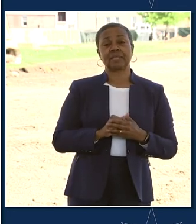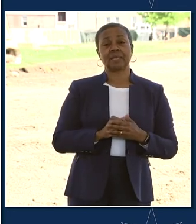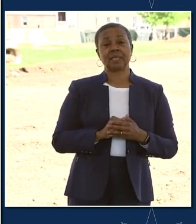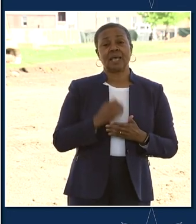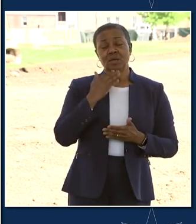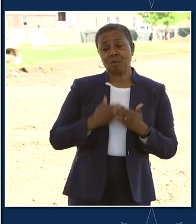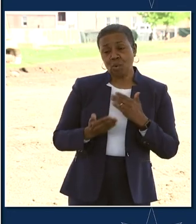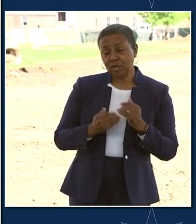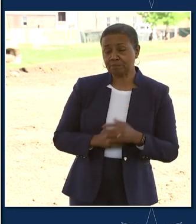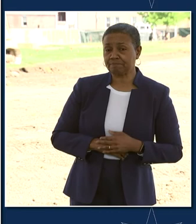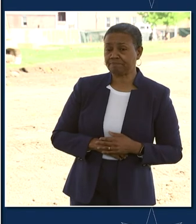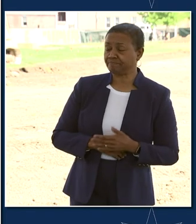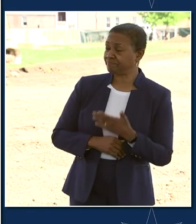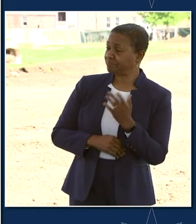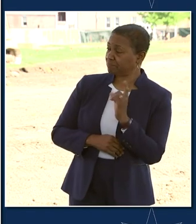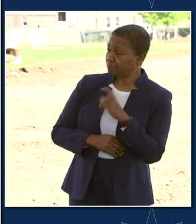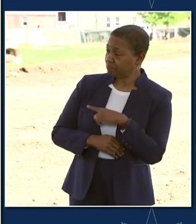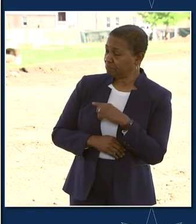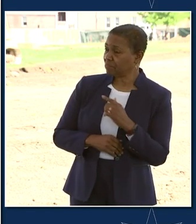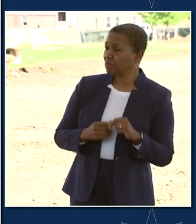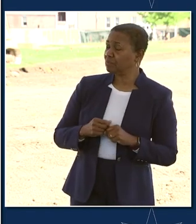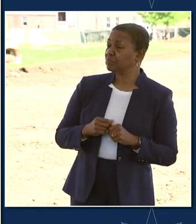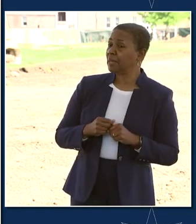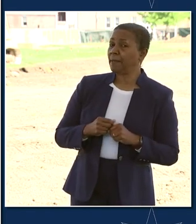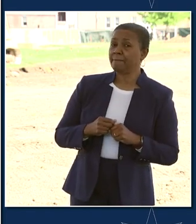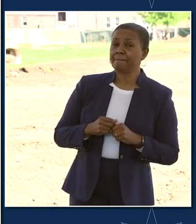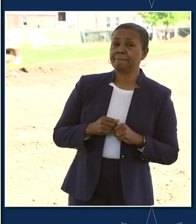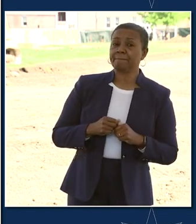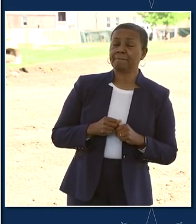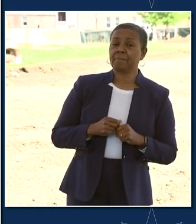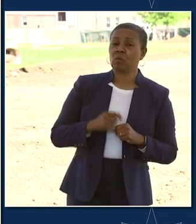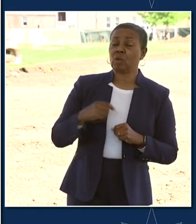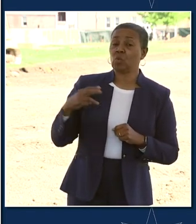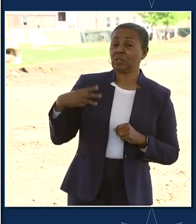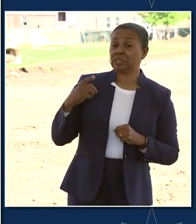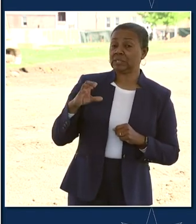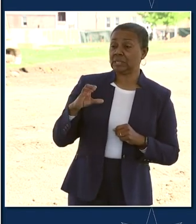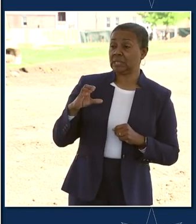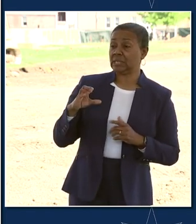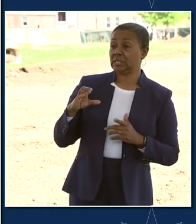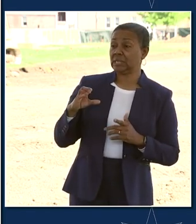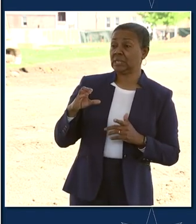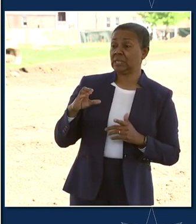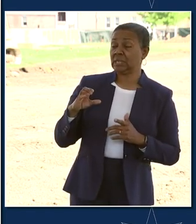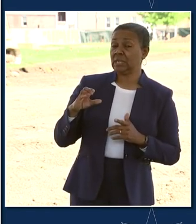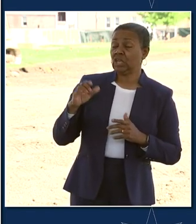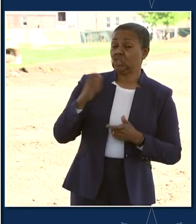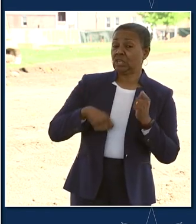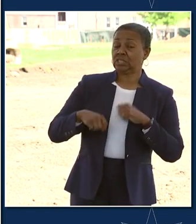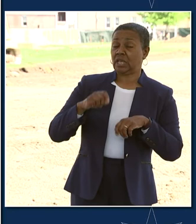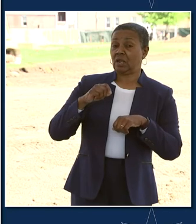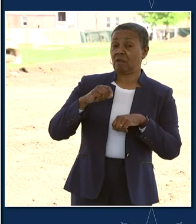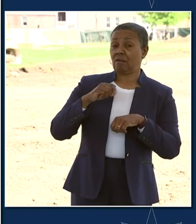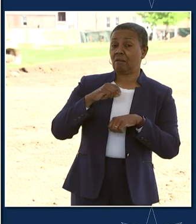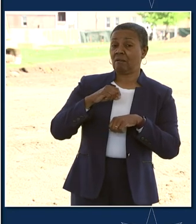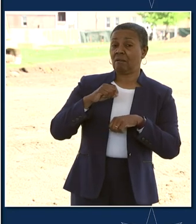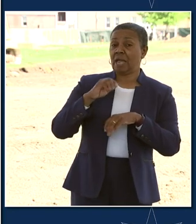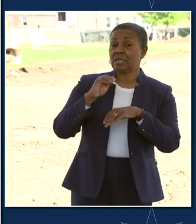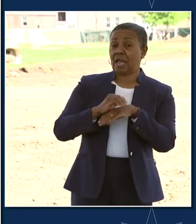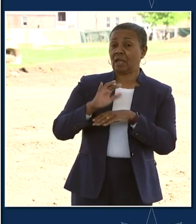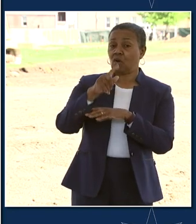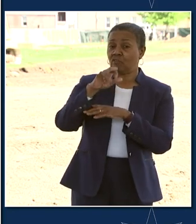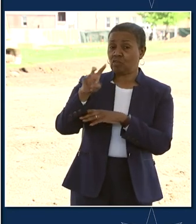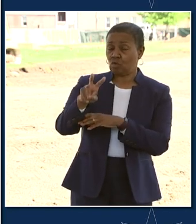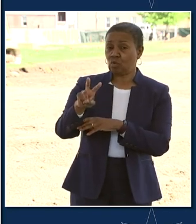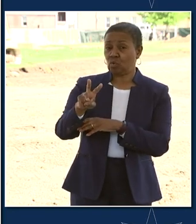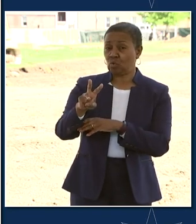Good morning. So a question from our editors back in the newsroom. So when Washington, D.C. pushed its curfew for minors from midnight to 11 p.m., gun violence